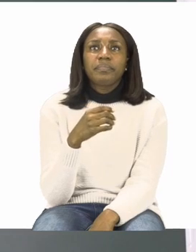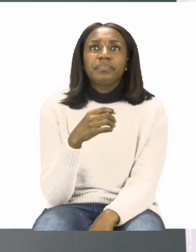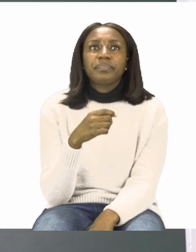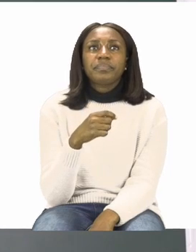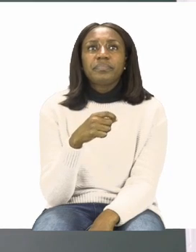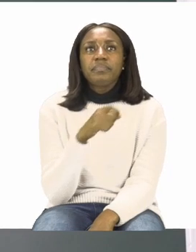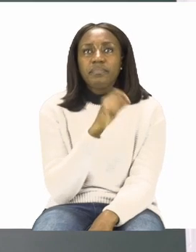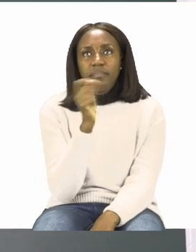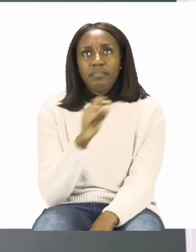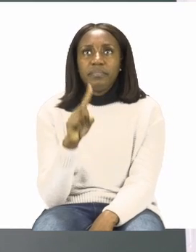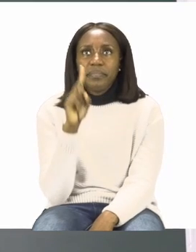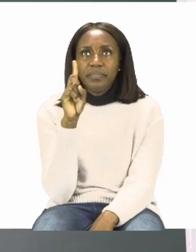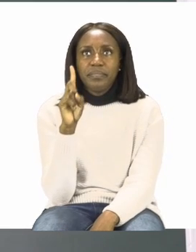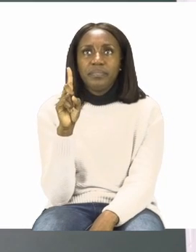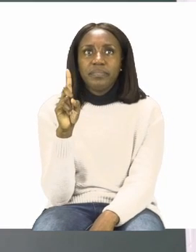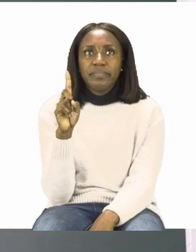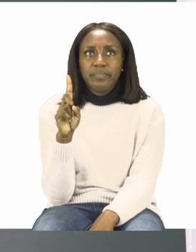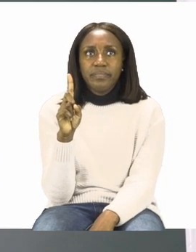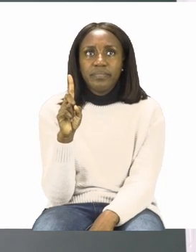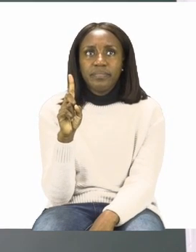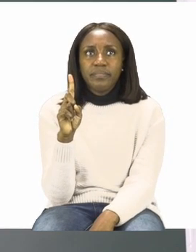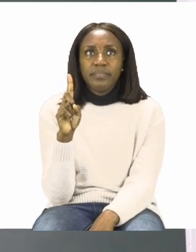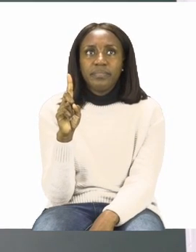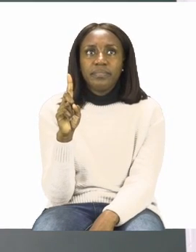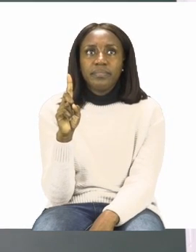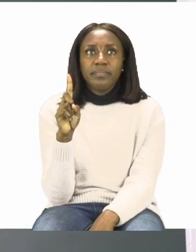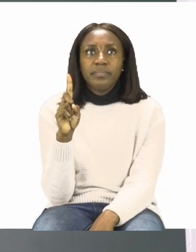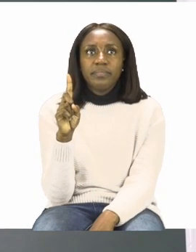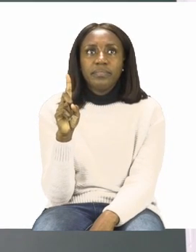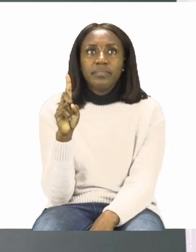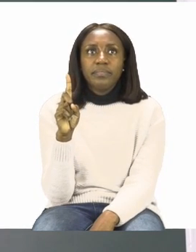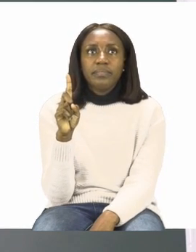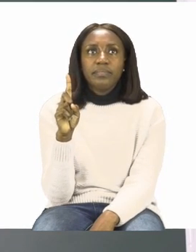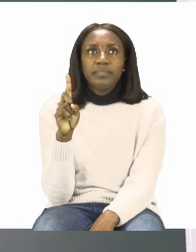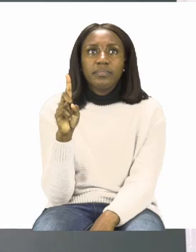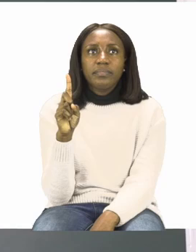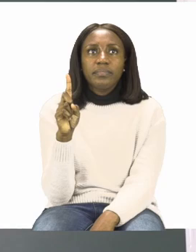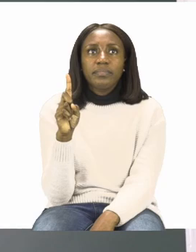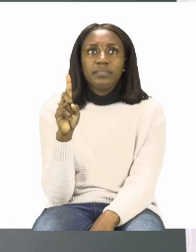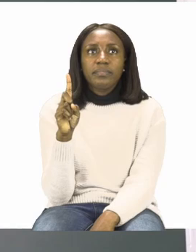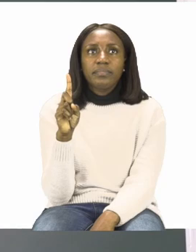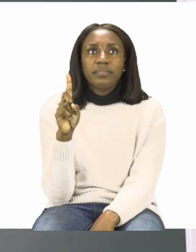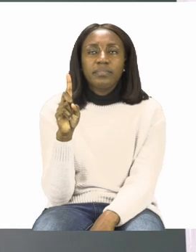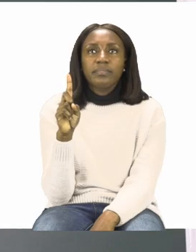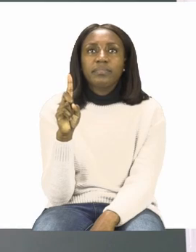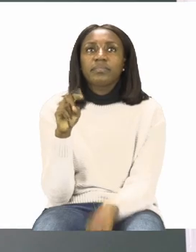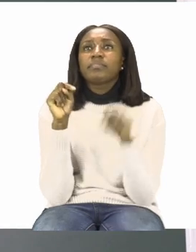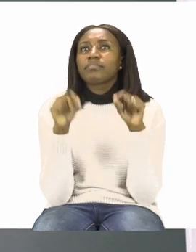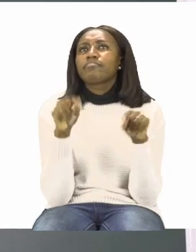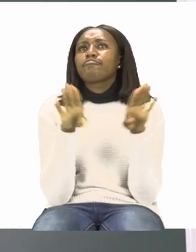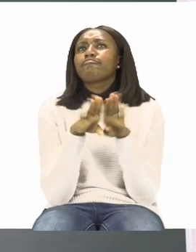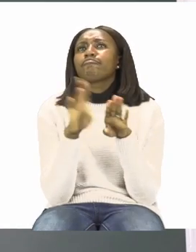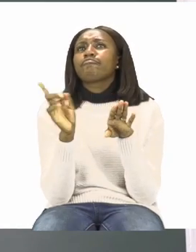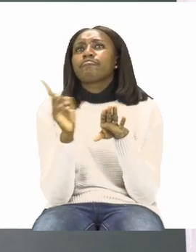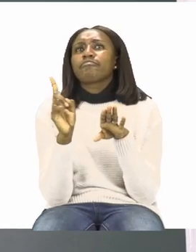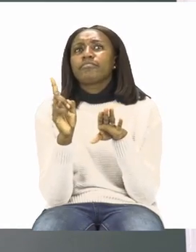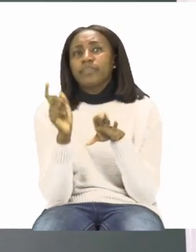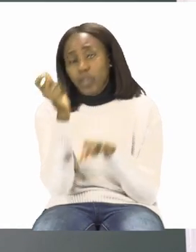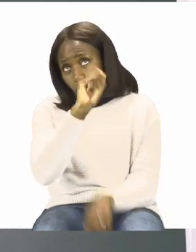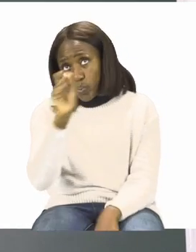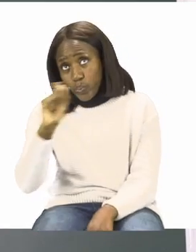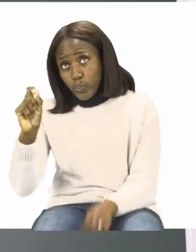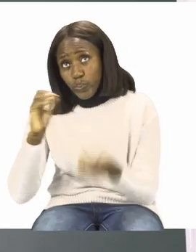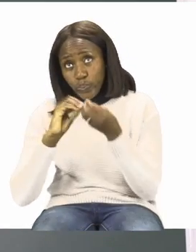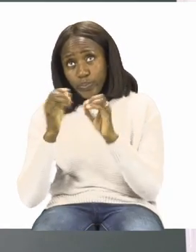we only have 1 leaf. What do we do next? We have to go